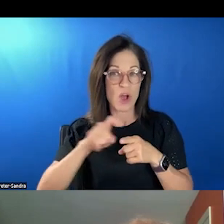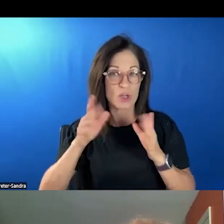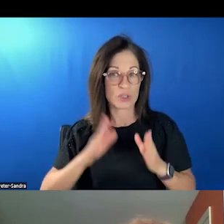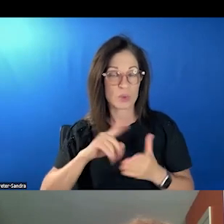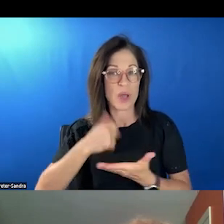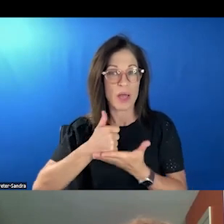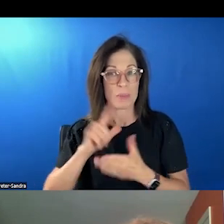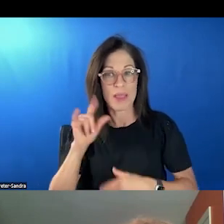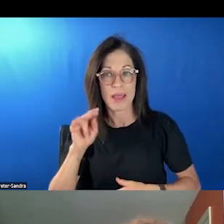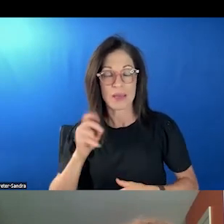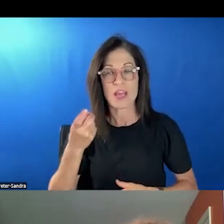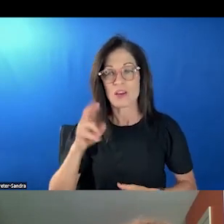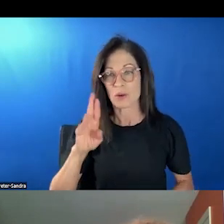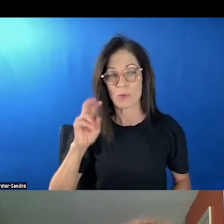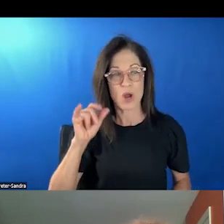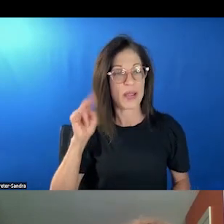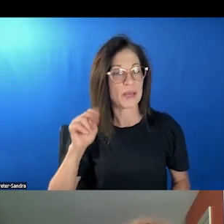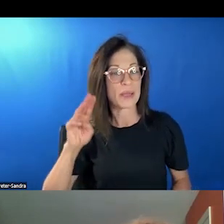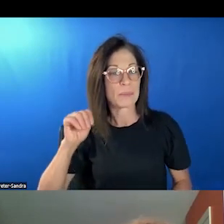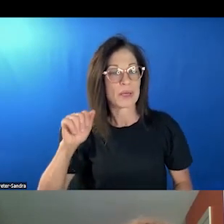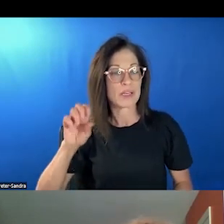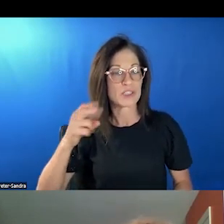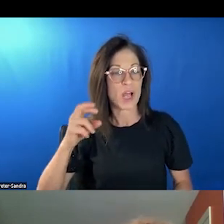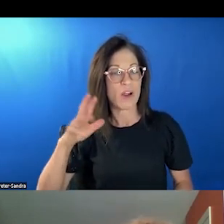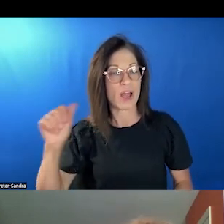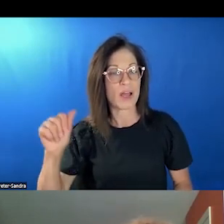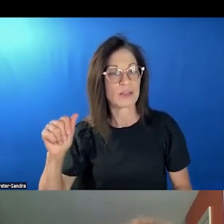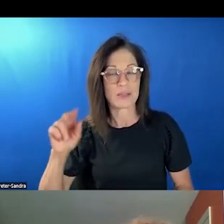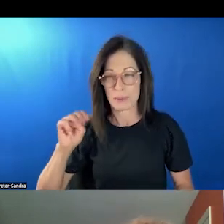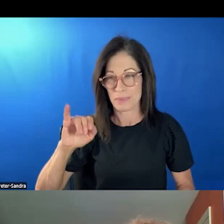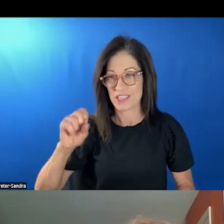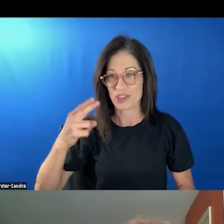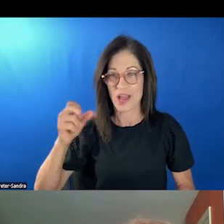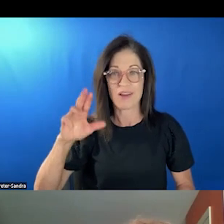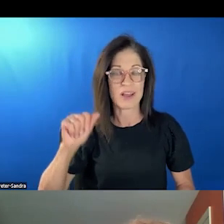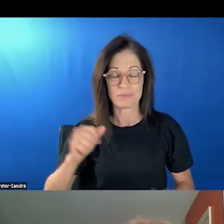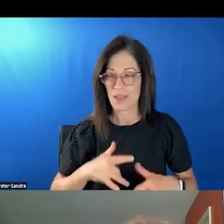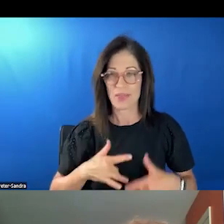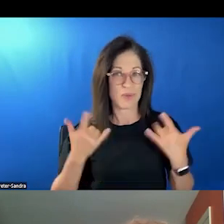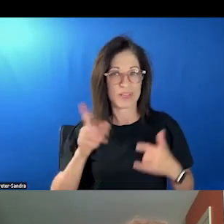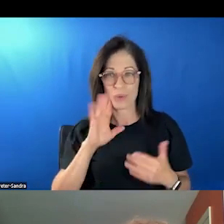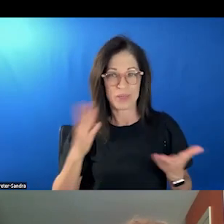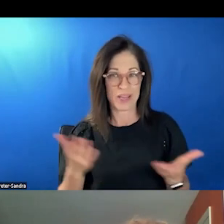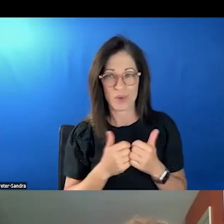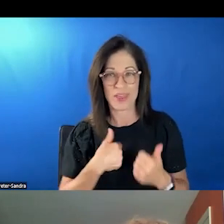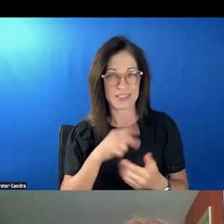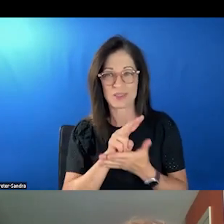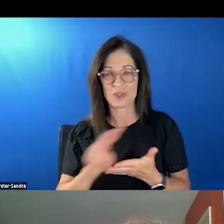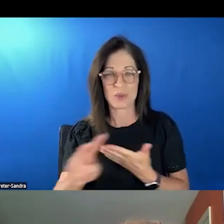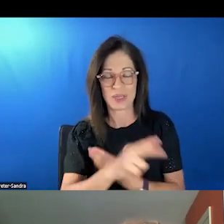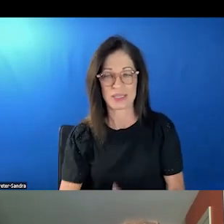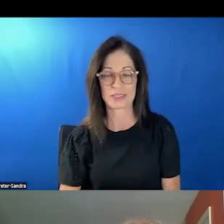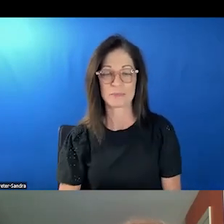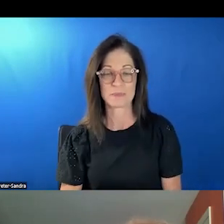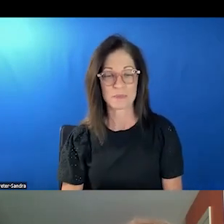Dr. Brian Mashara. Just delighted that he will be here with us in 2 weeks.